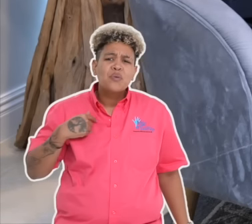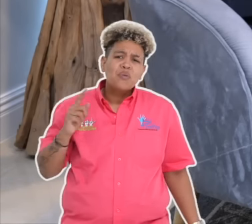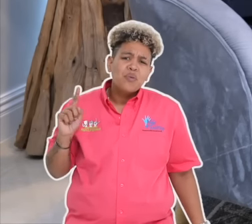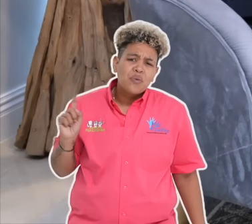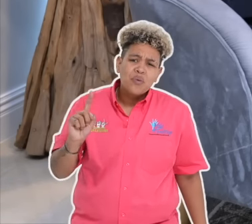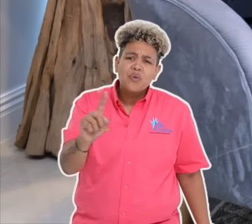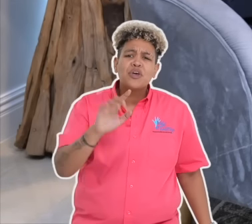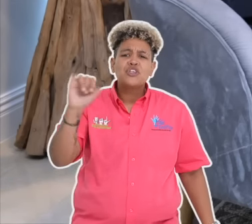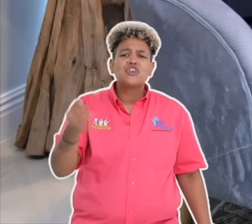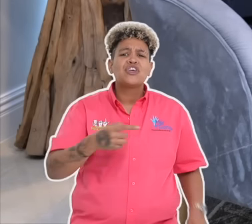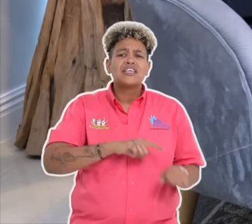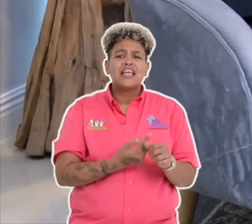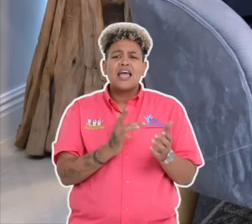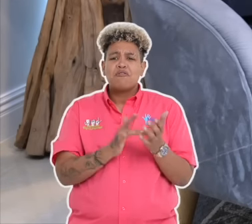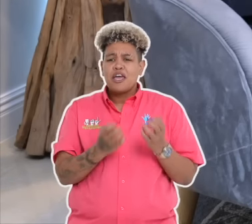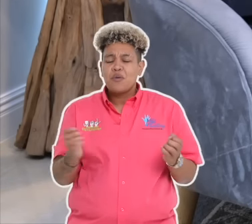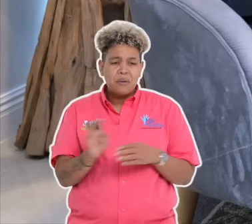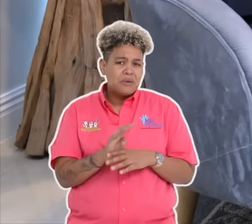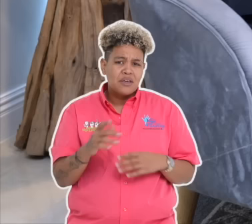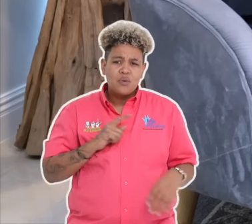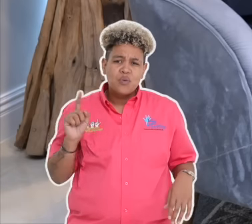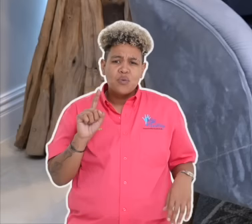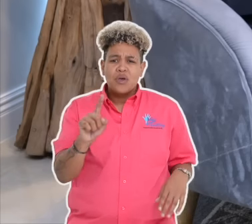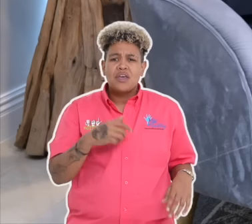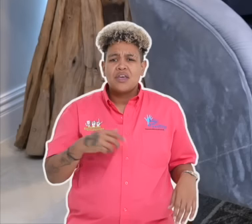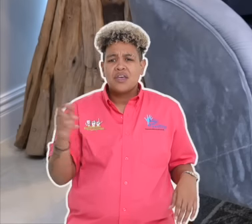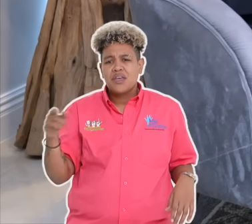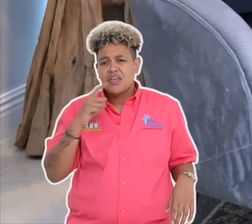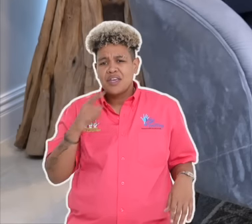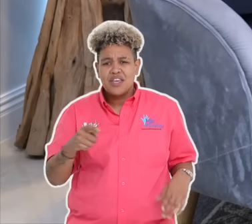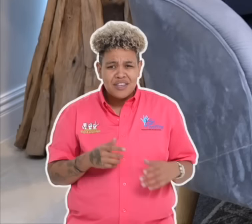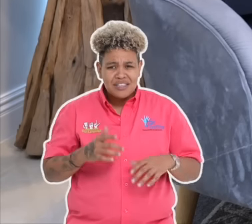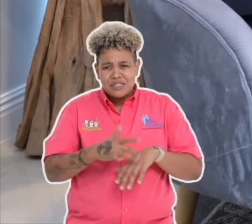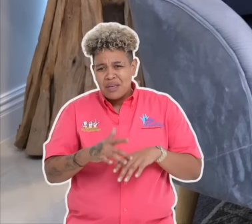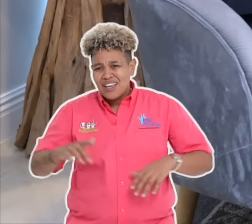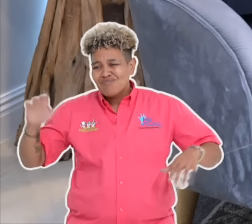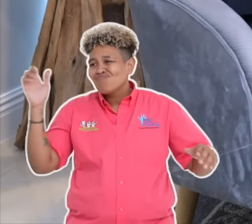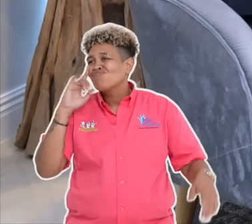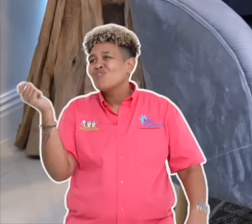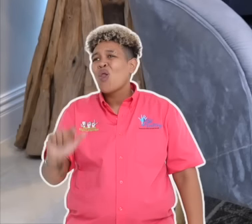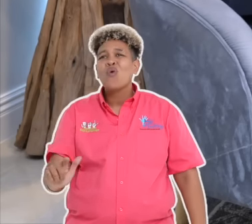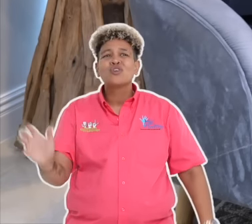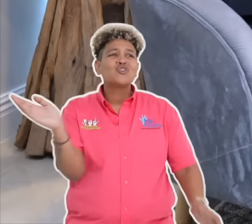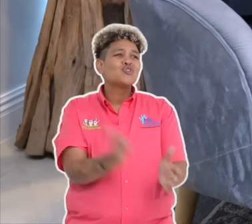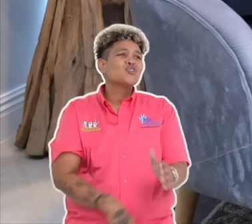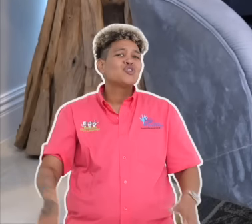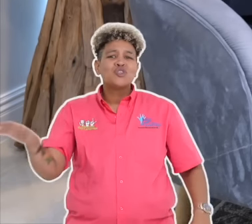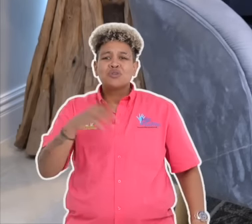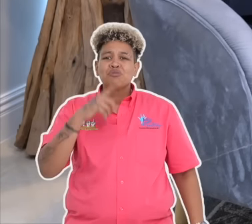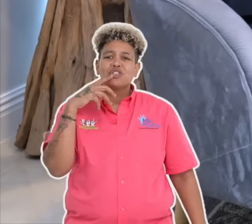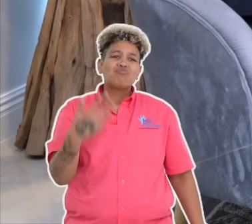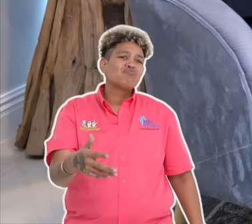we're walking in. I had just started medical equipment business. We're walking in and it's a rundown space. It's nothing to look